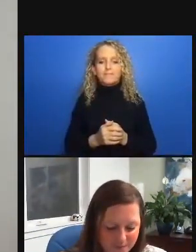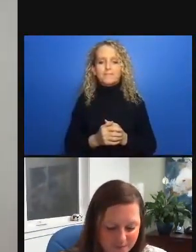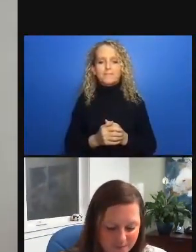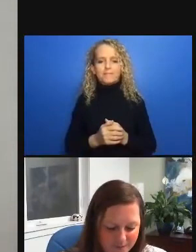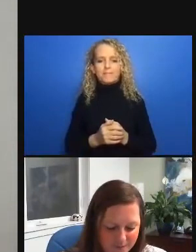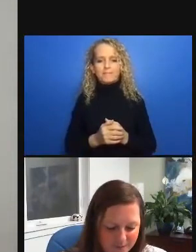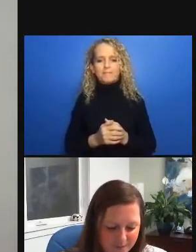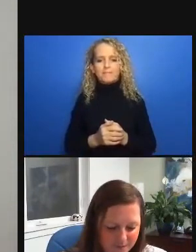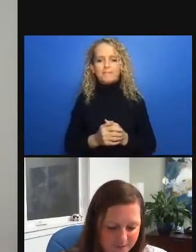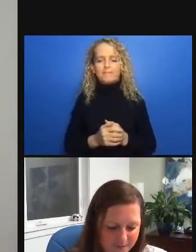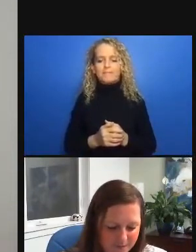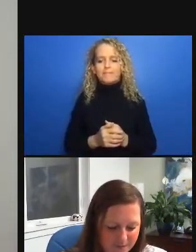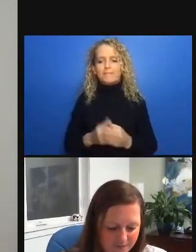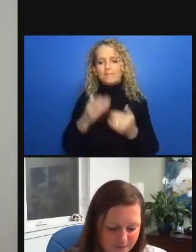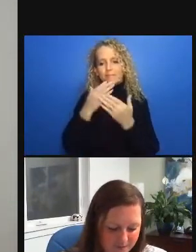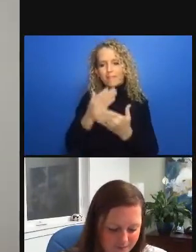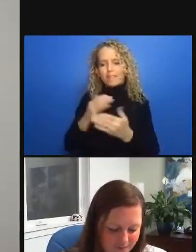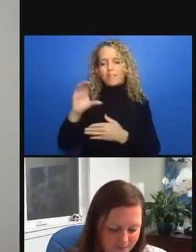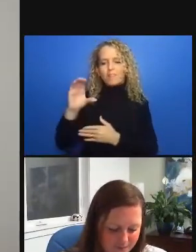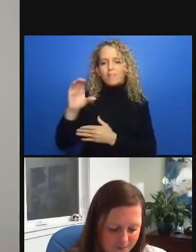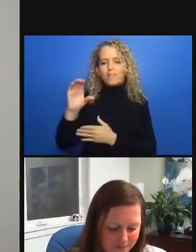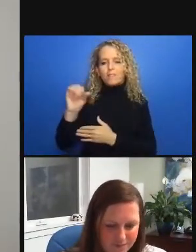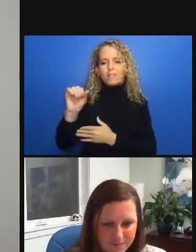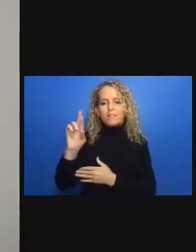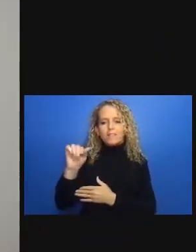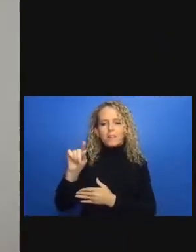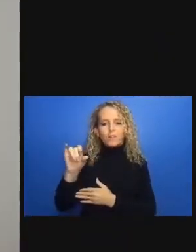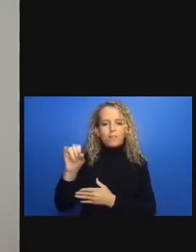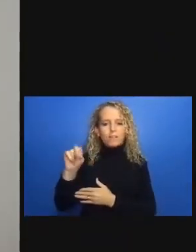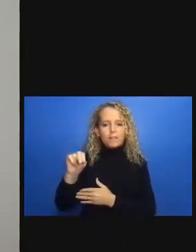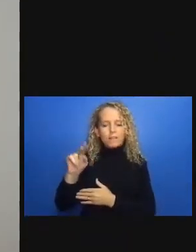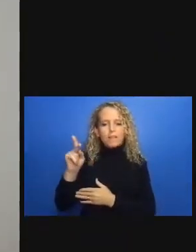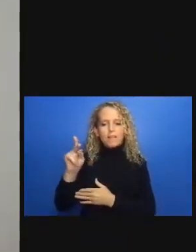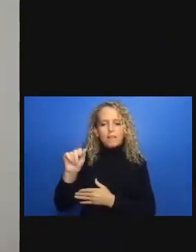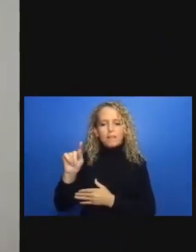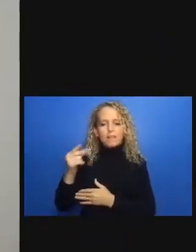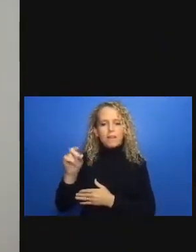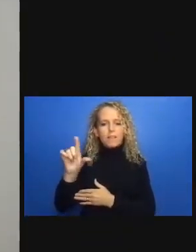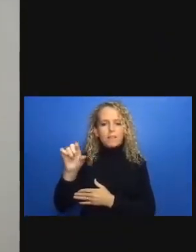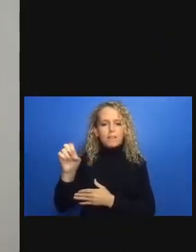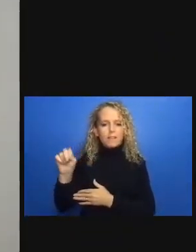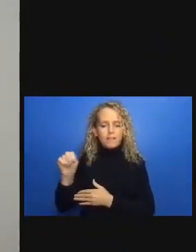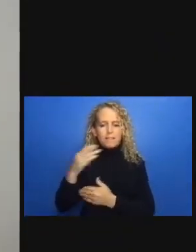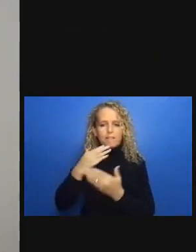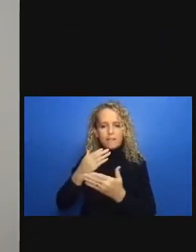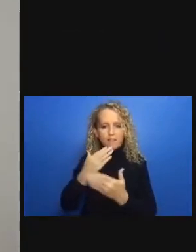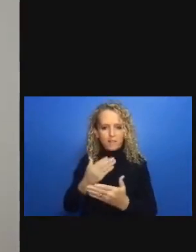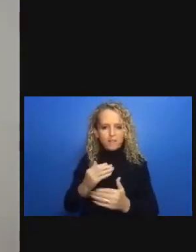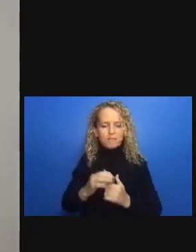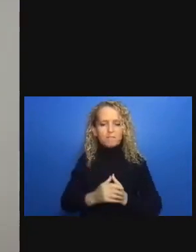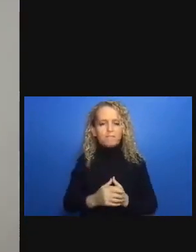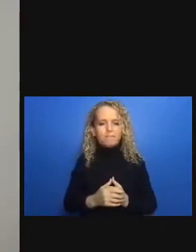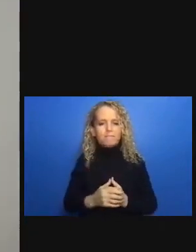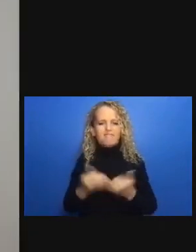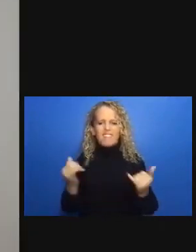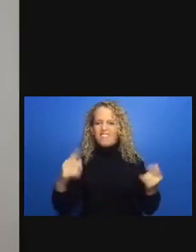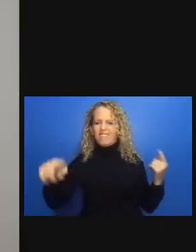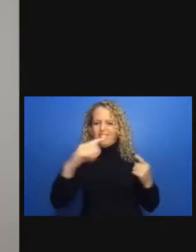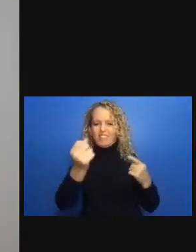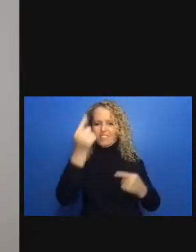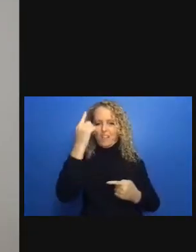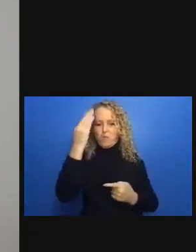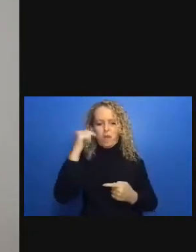Thank you, Carolyn and Kathleen. Now, those of you watching can probably understand why this was such a complex